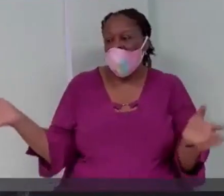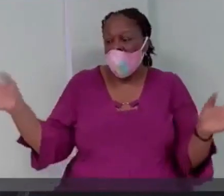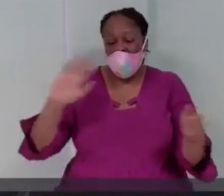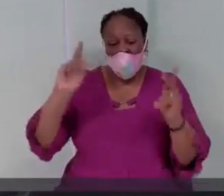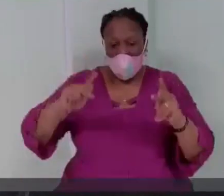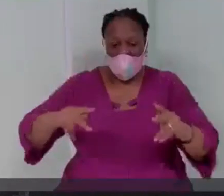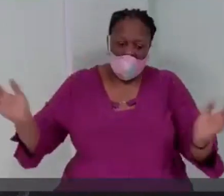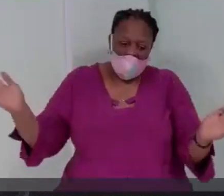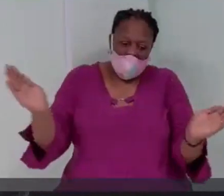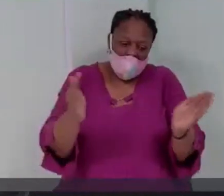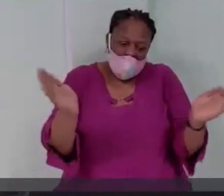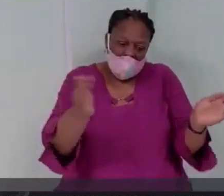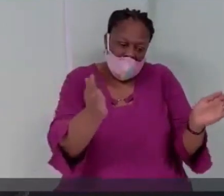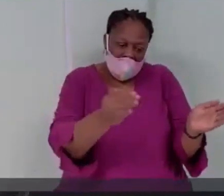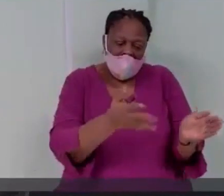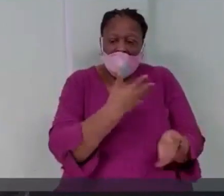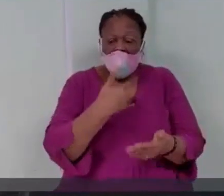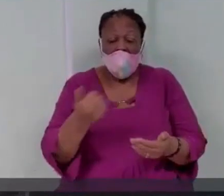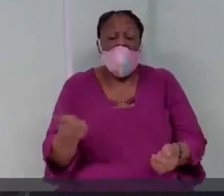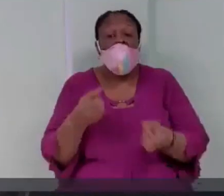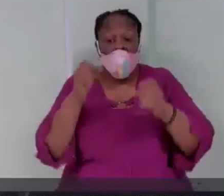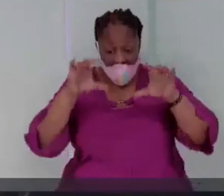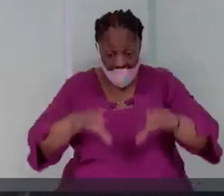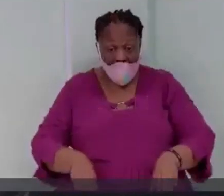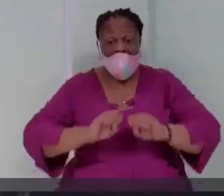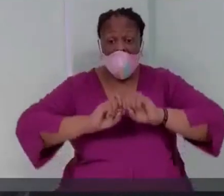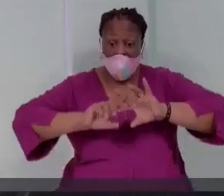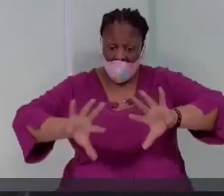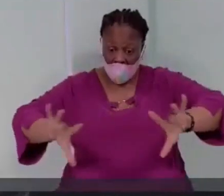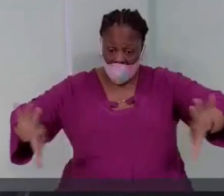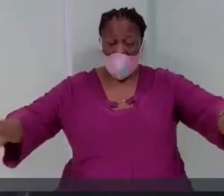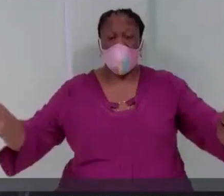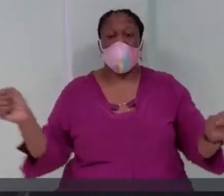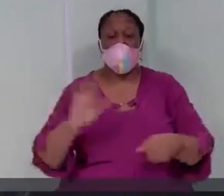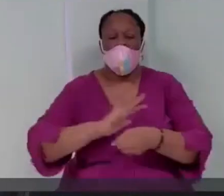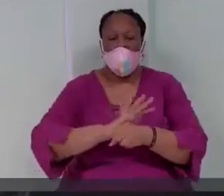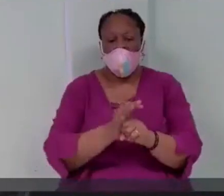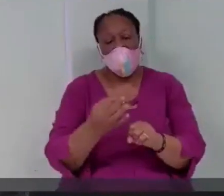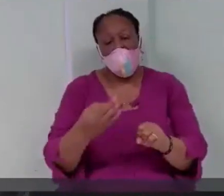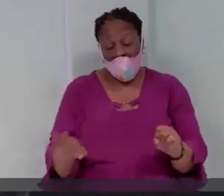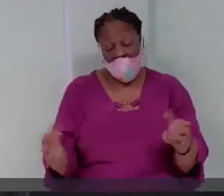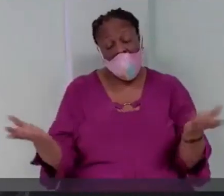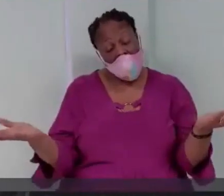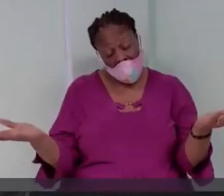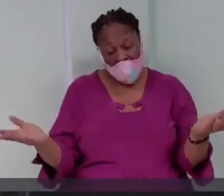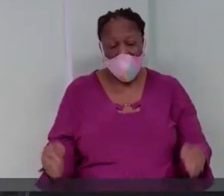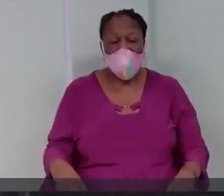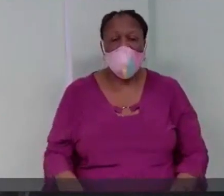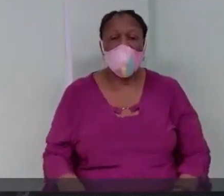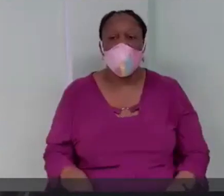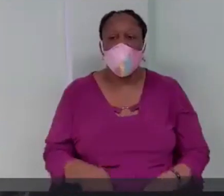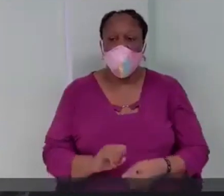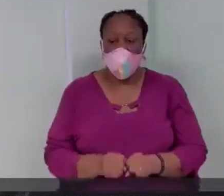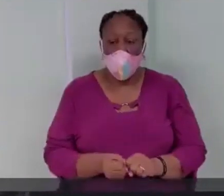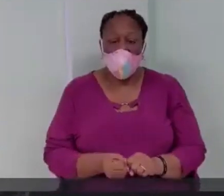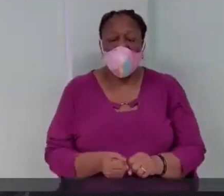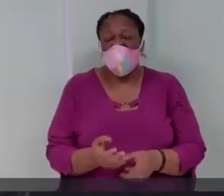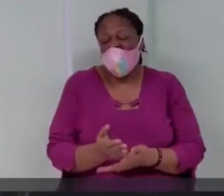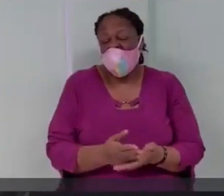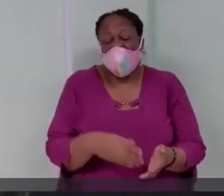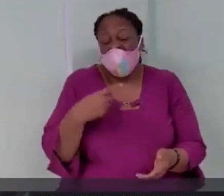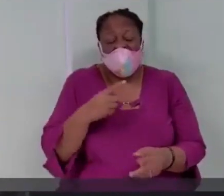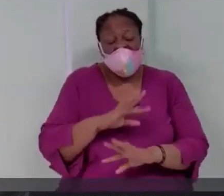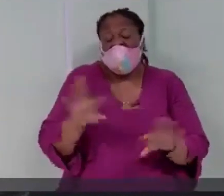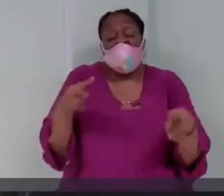that facilitates the spread of the virus from person to person. Some may say that there is